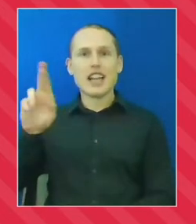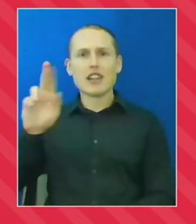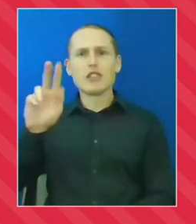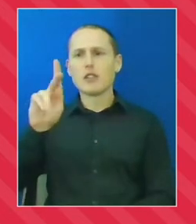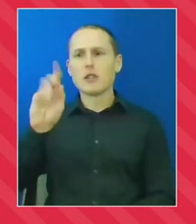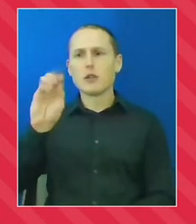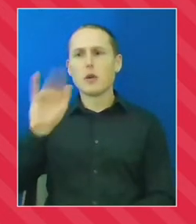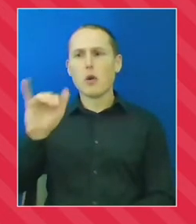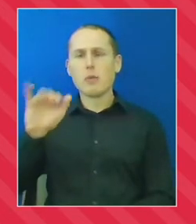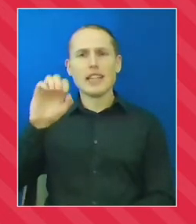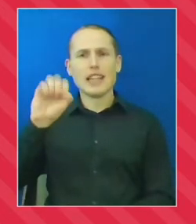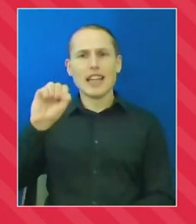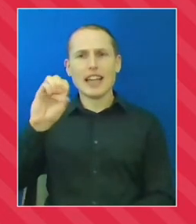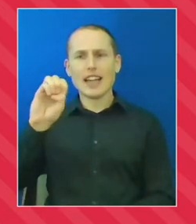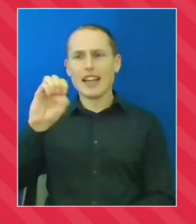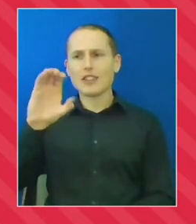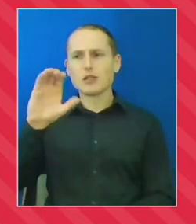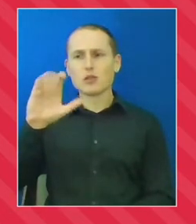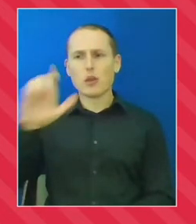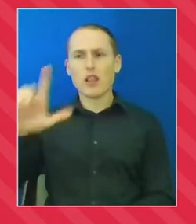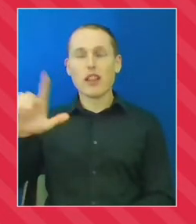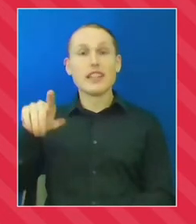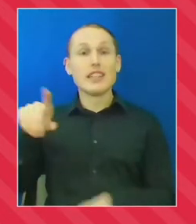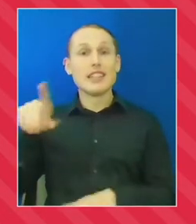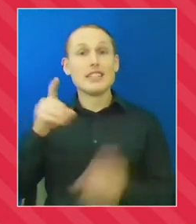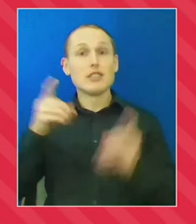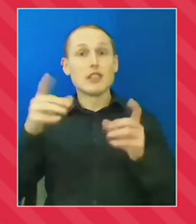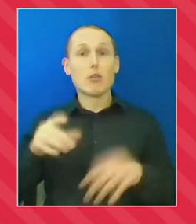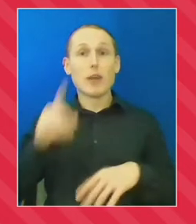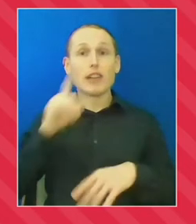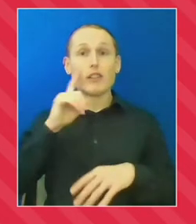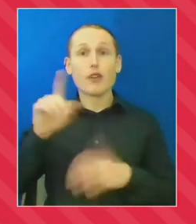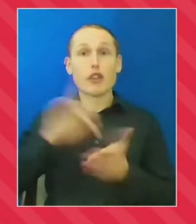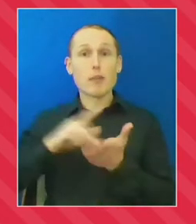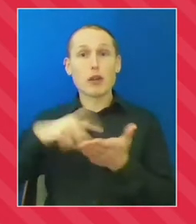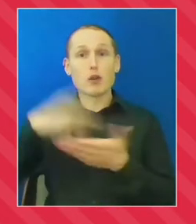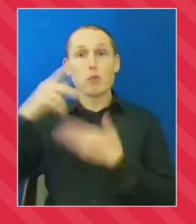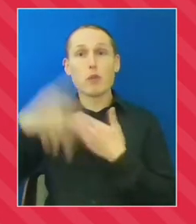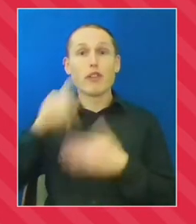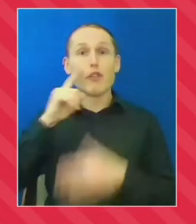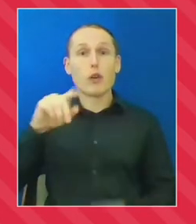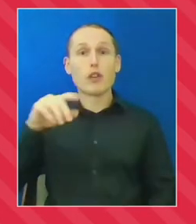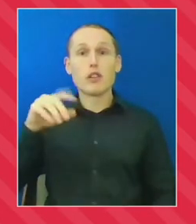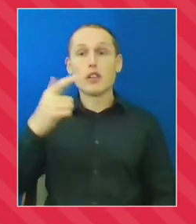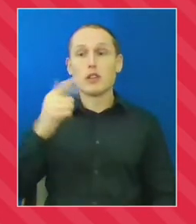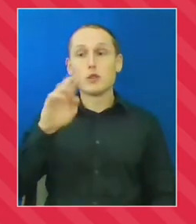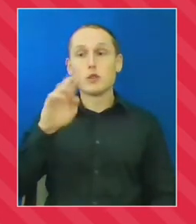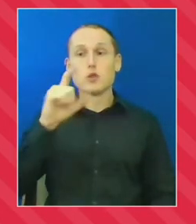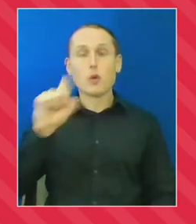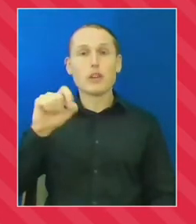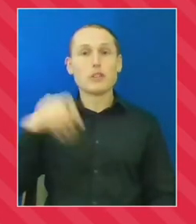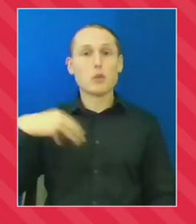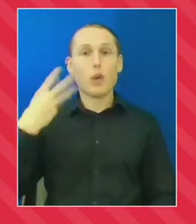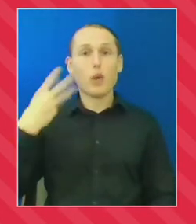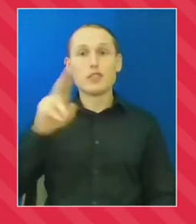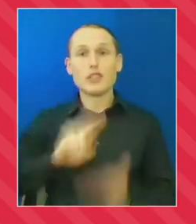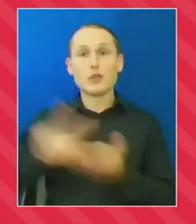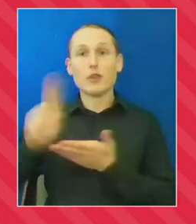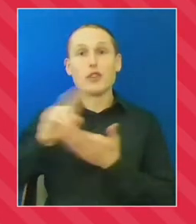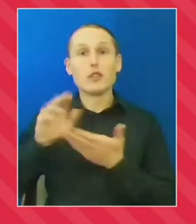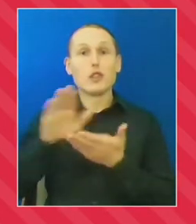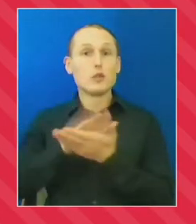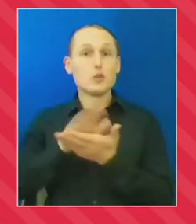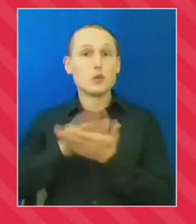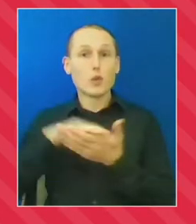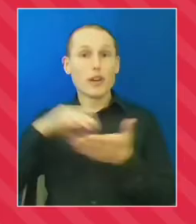director of the GW Culinary Medicine Program at the George Washington University School of Medicine and Health Sciences. Over